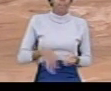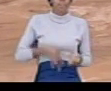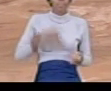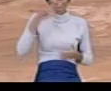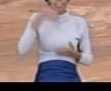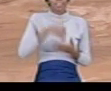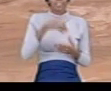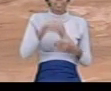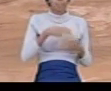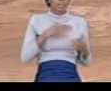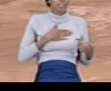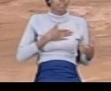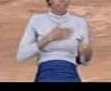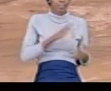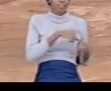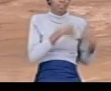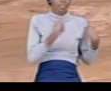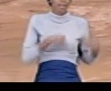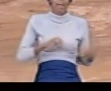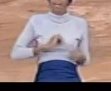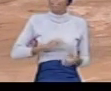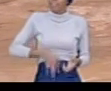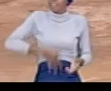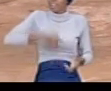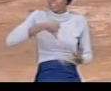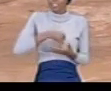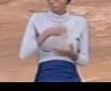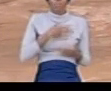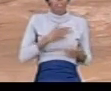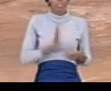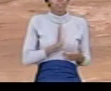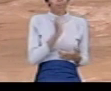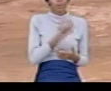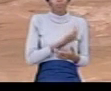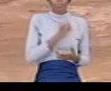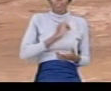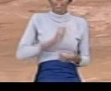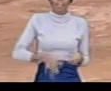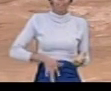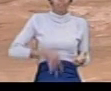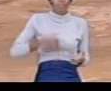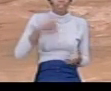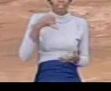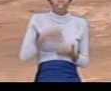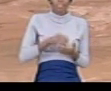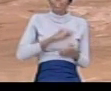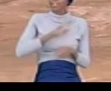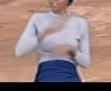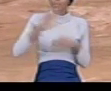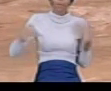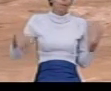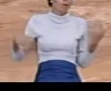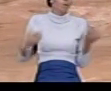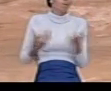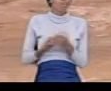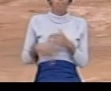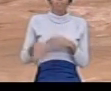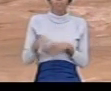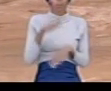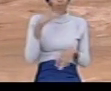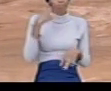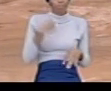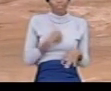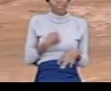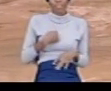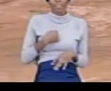I feel it in my heart. And I feel it in my soul. Yes, I feel it all